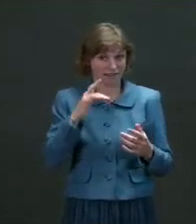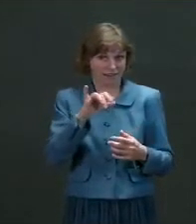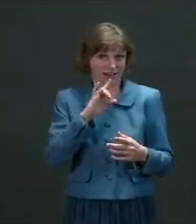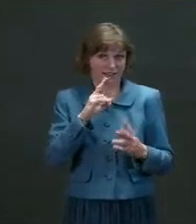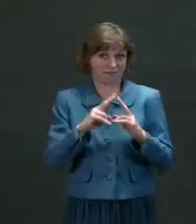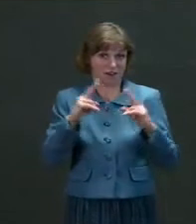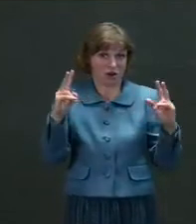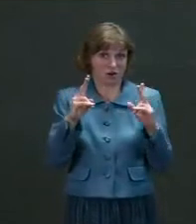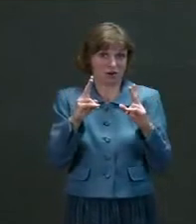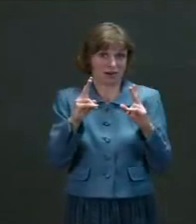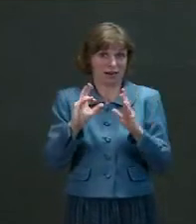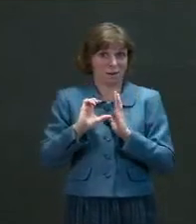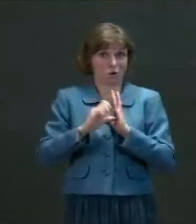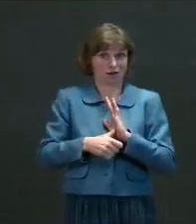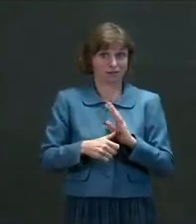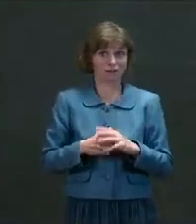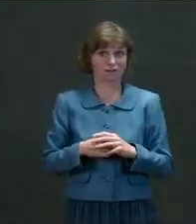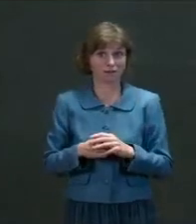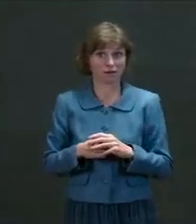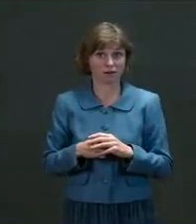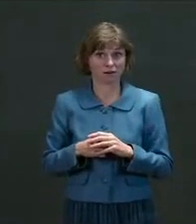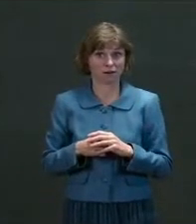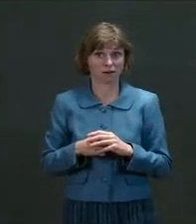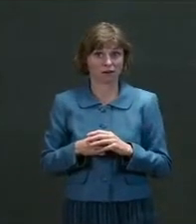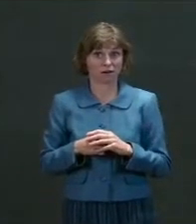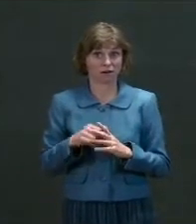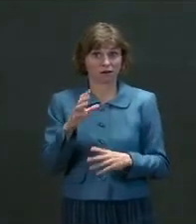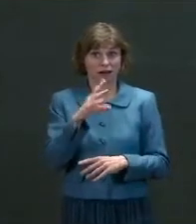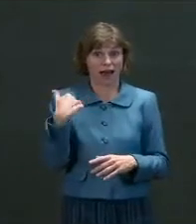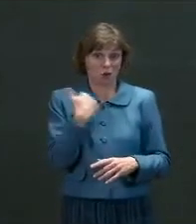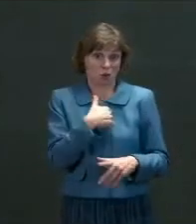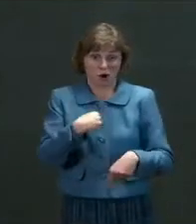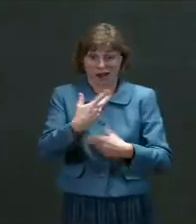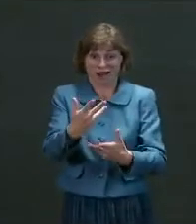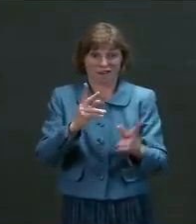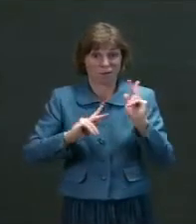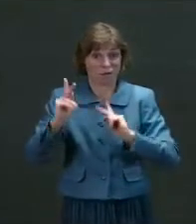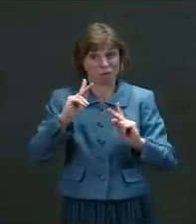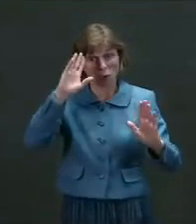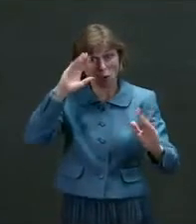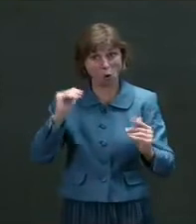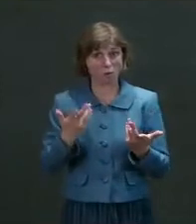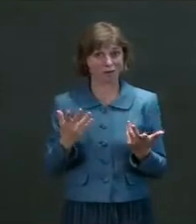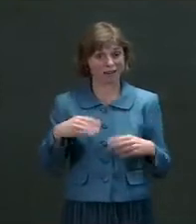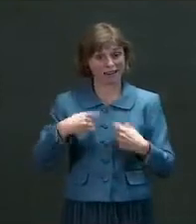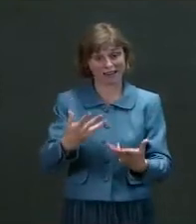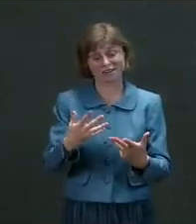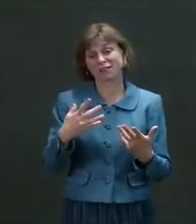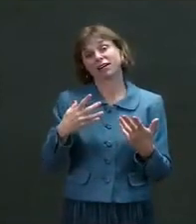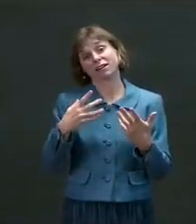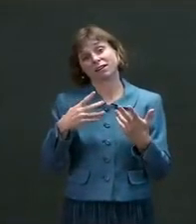impressive. And we are giving people hope, giving volunteers and staff purpose.